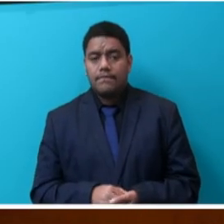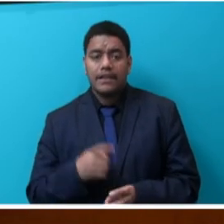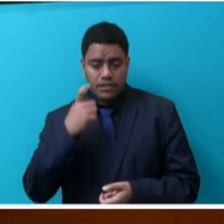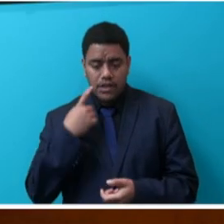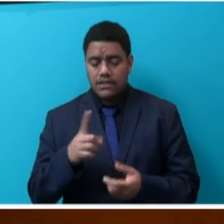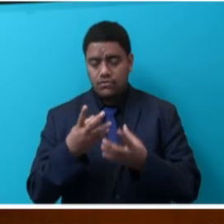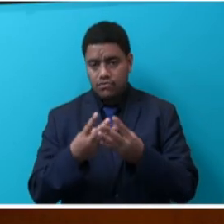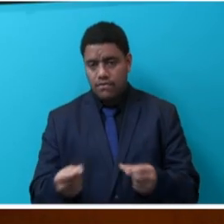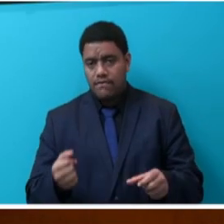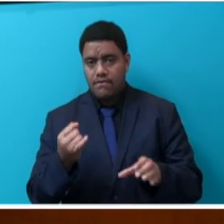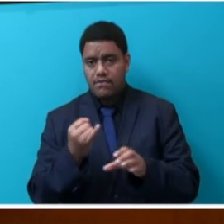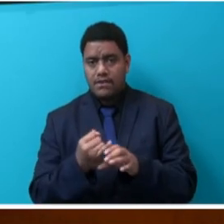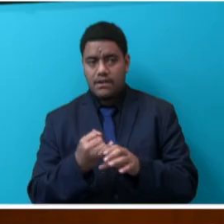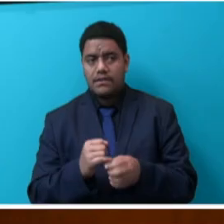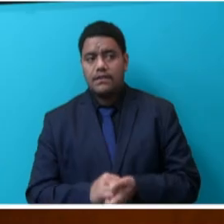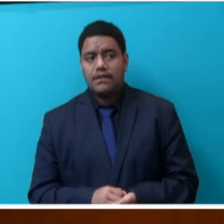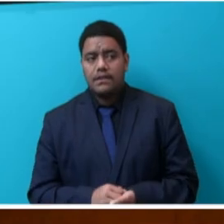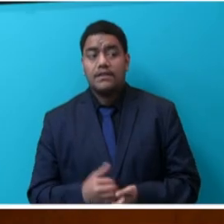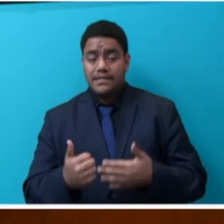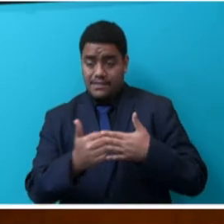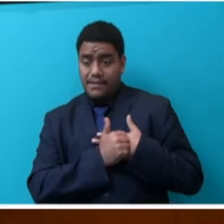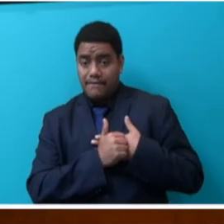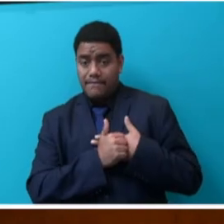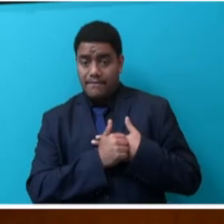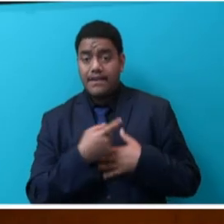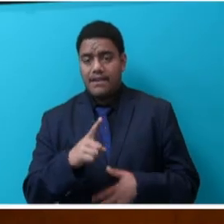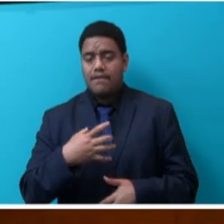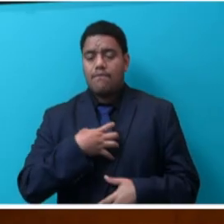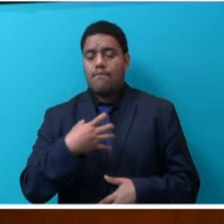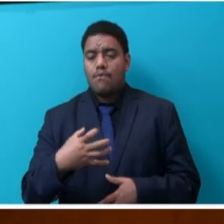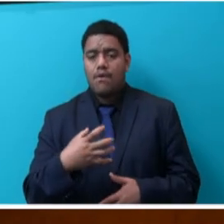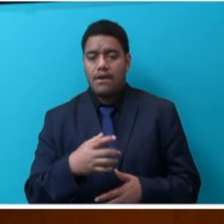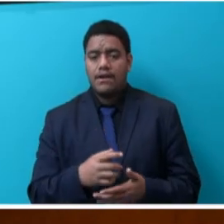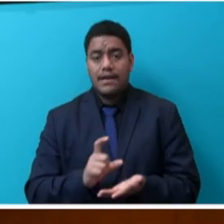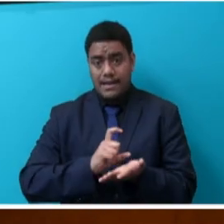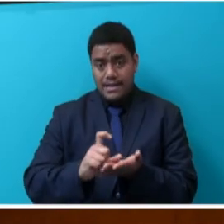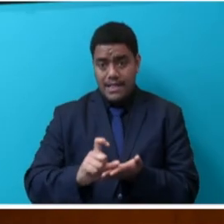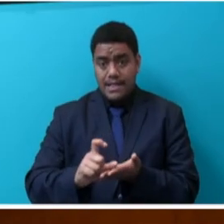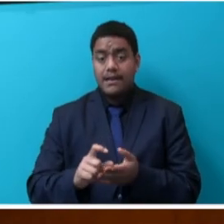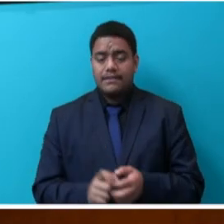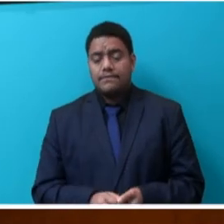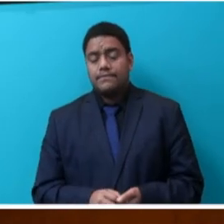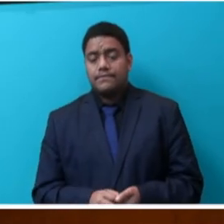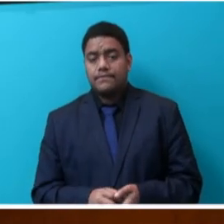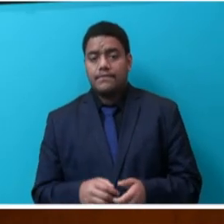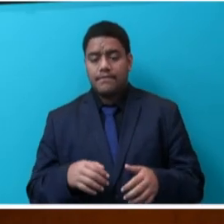cybercrime while contributing to a safer and more secure digital environment